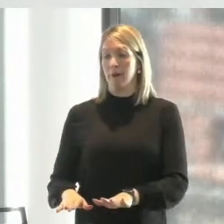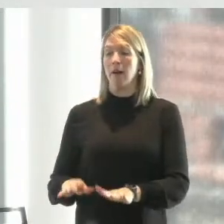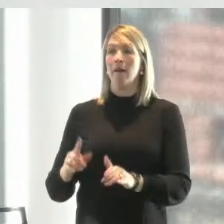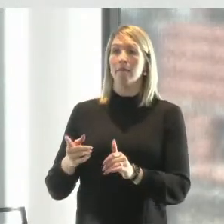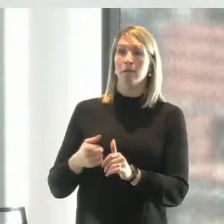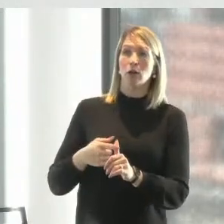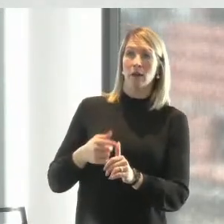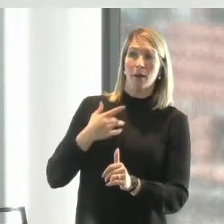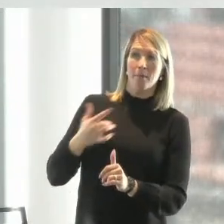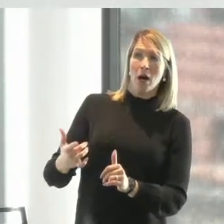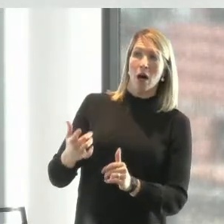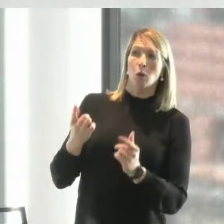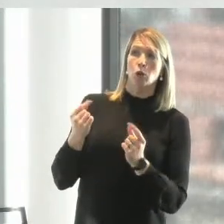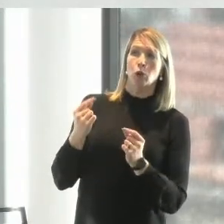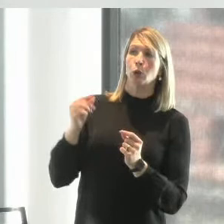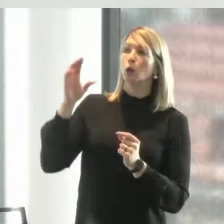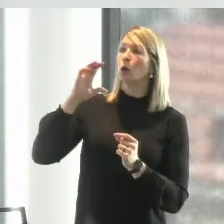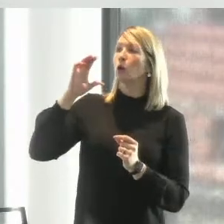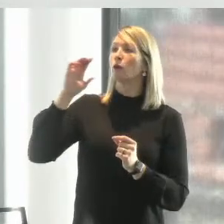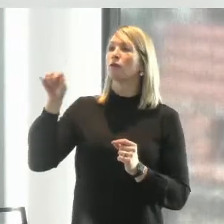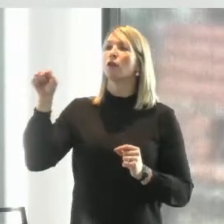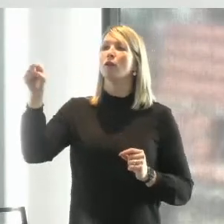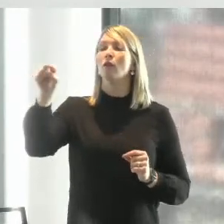abroad for individuals,